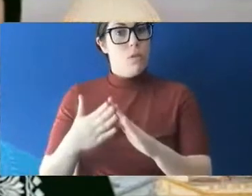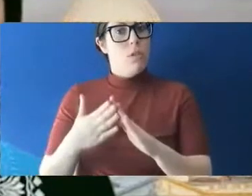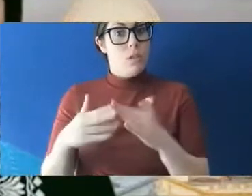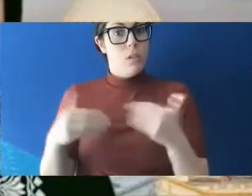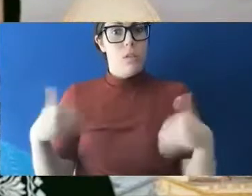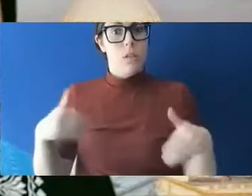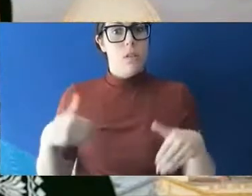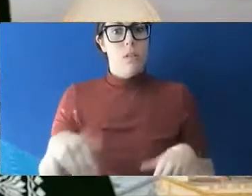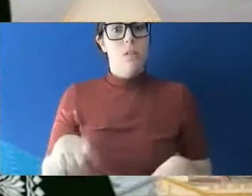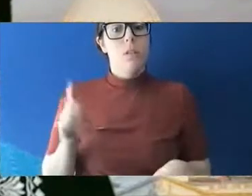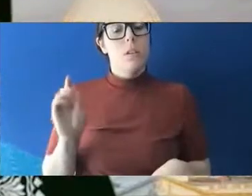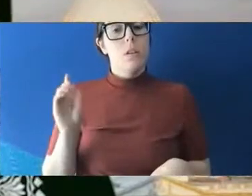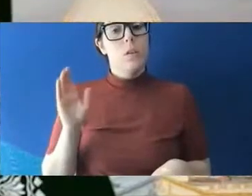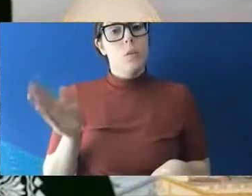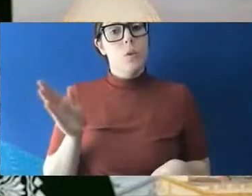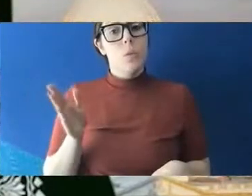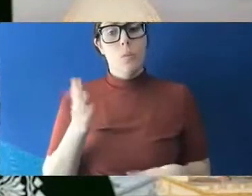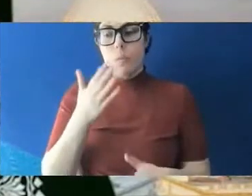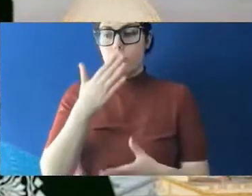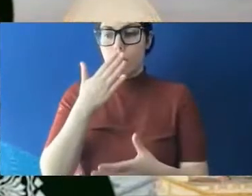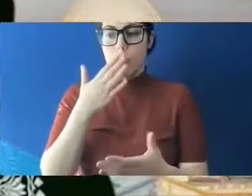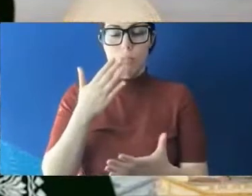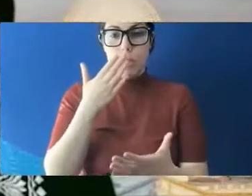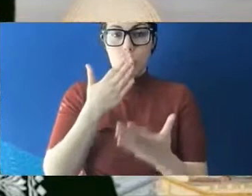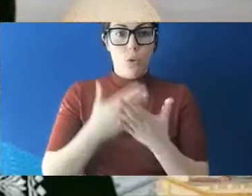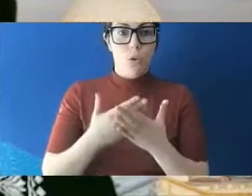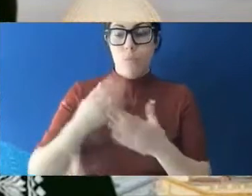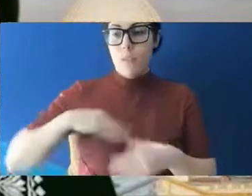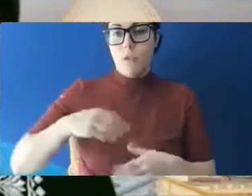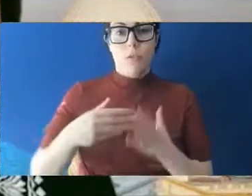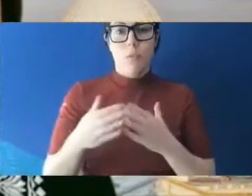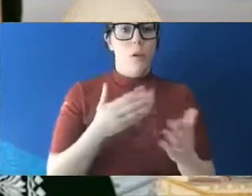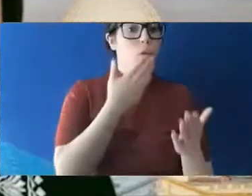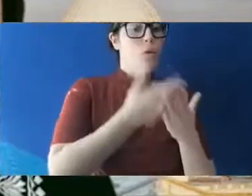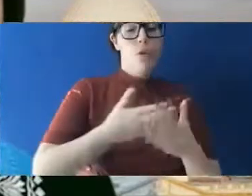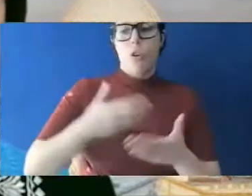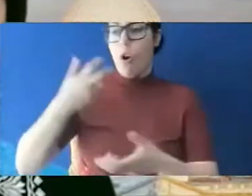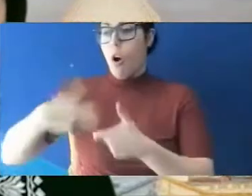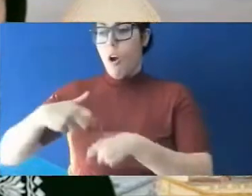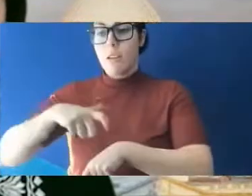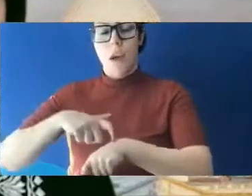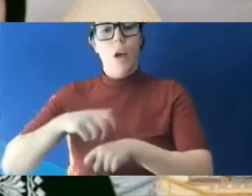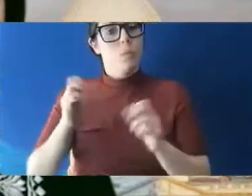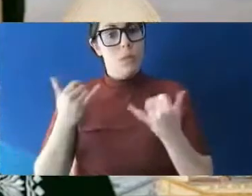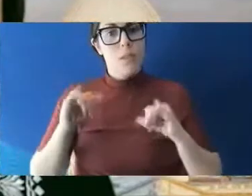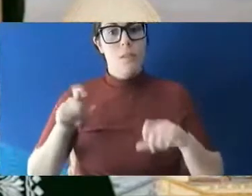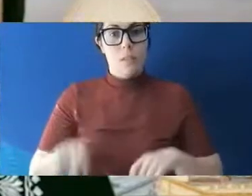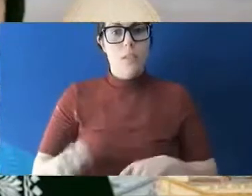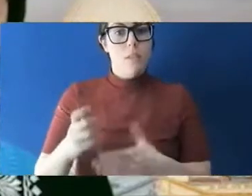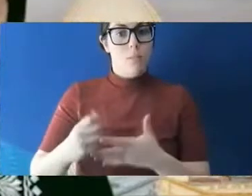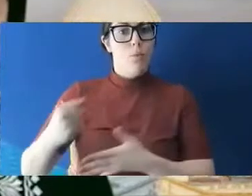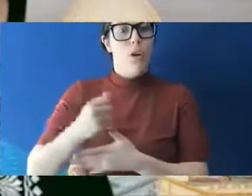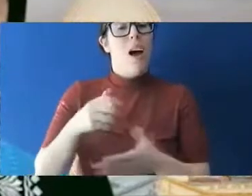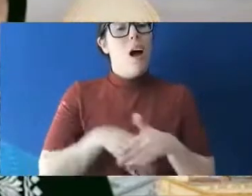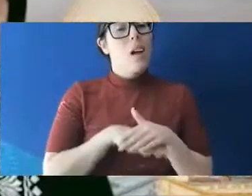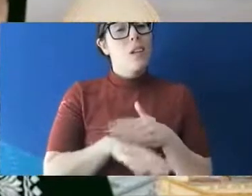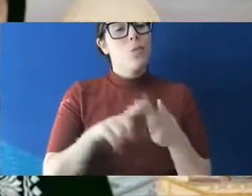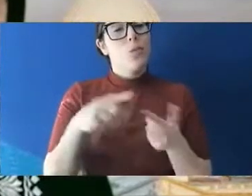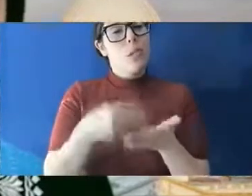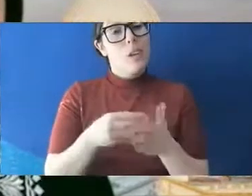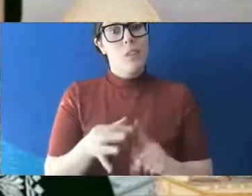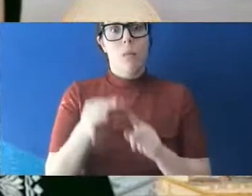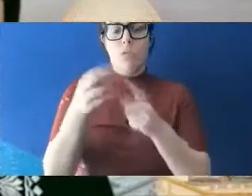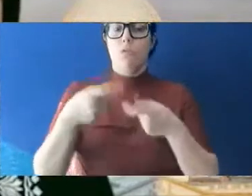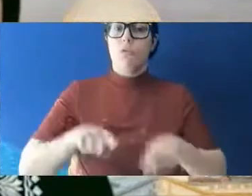in both good and hard times. Having access to funding, especially during